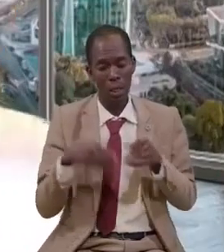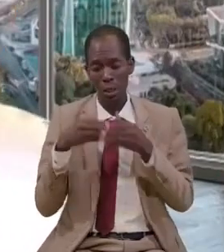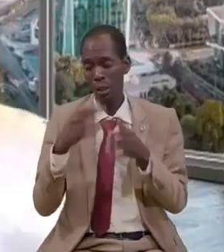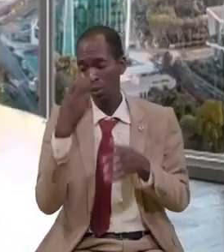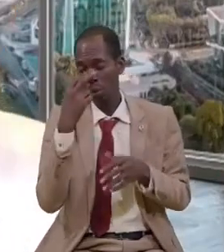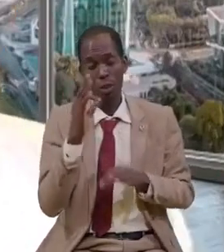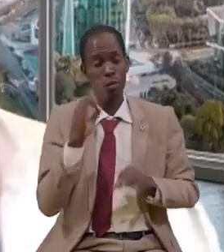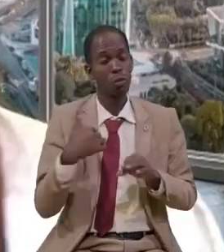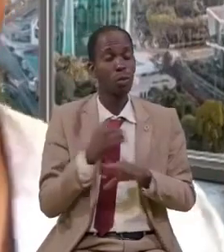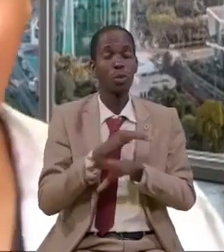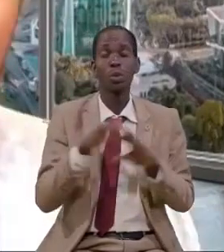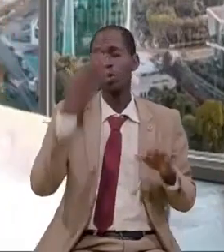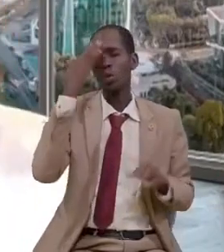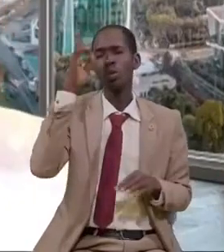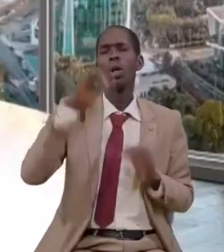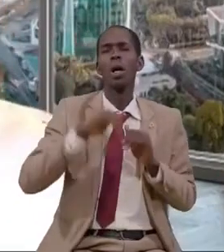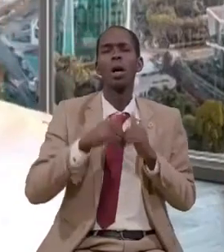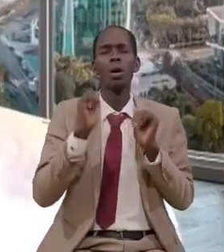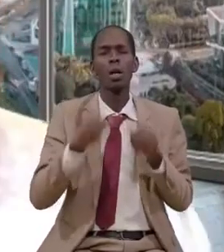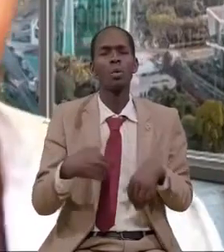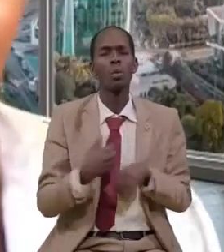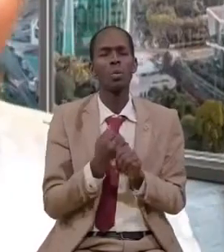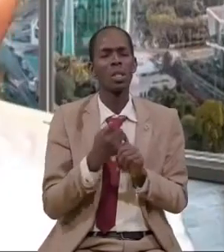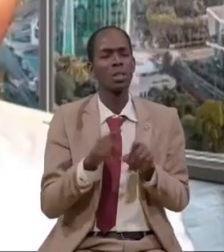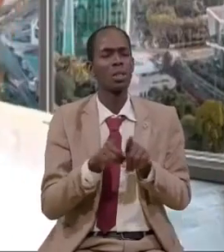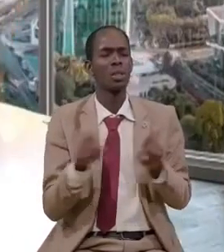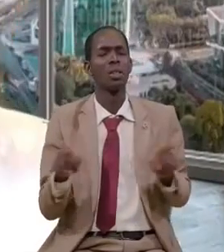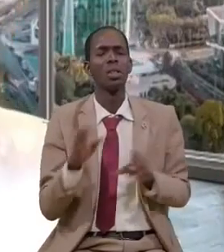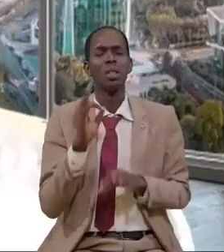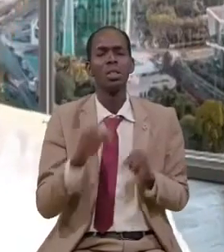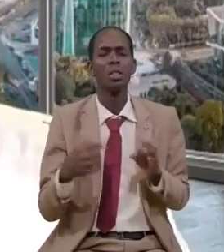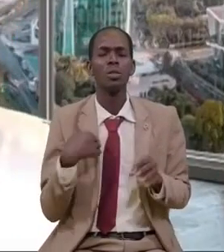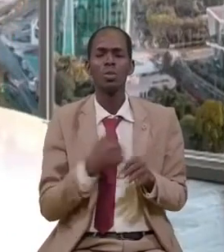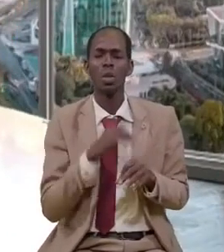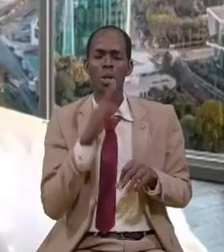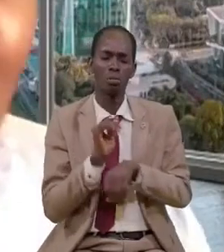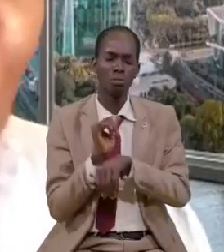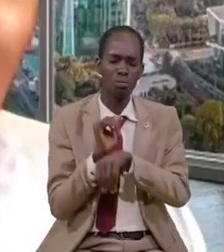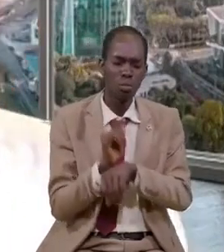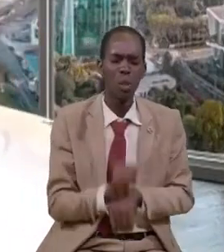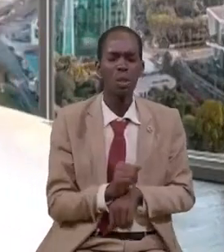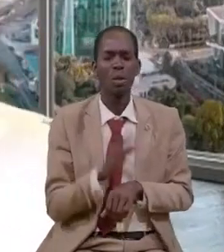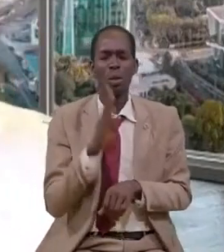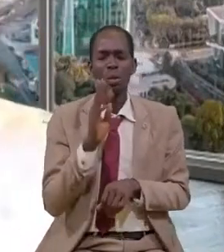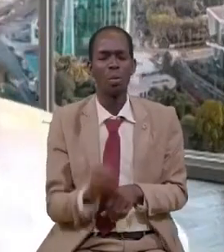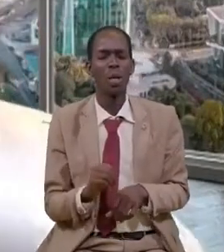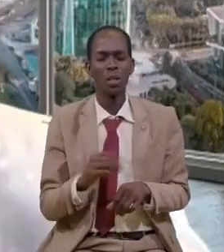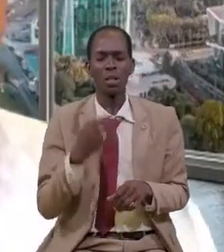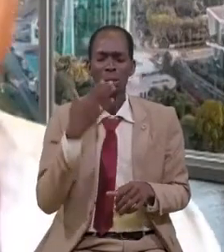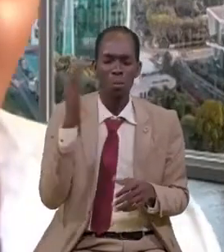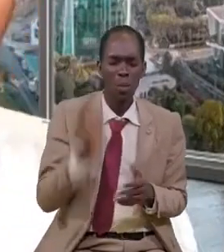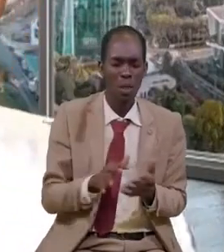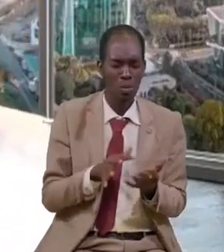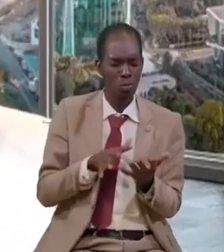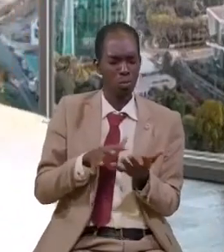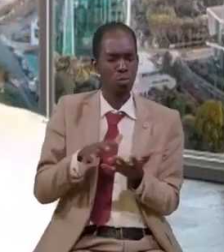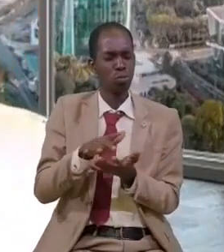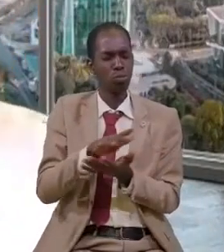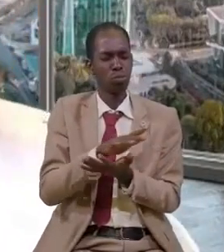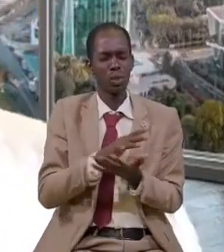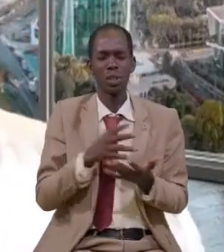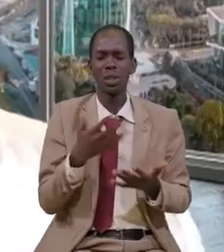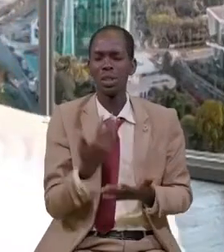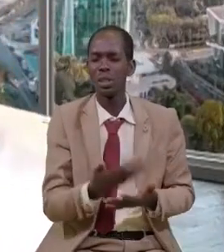how are we going to make a difference? If we are bound by pornography and masturbation and immorality, things and